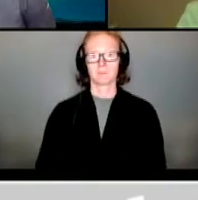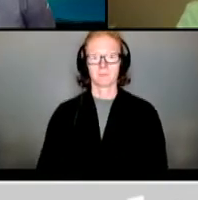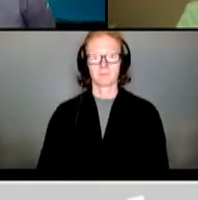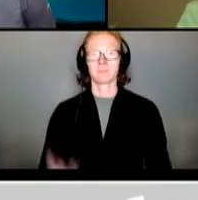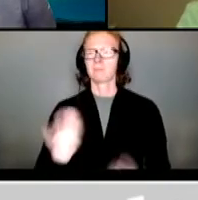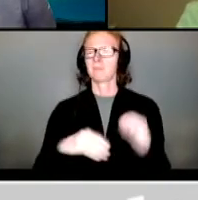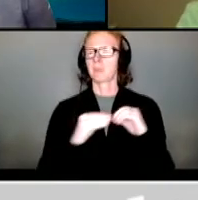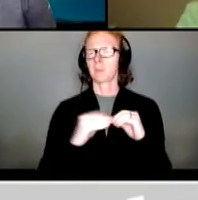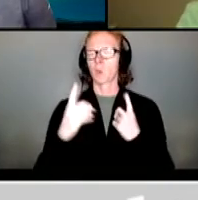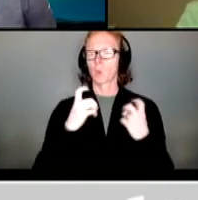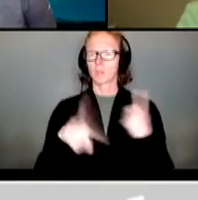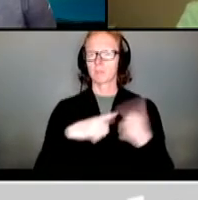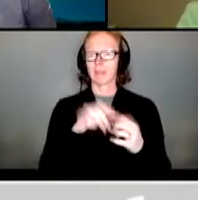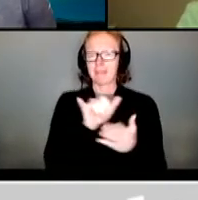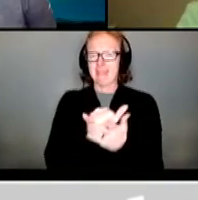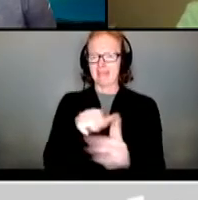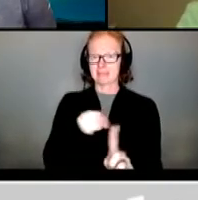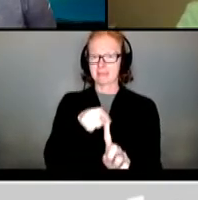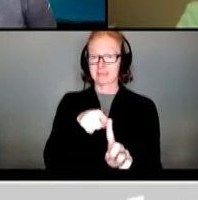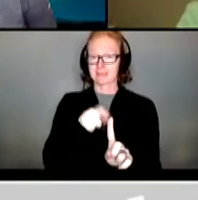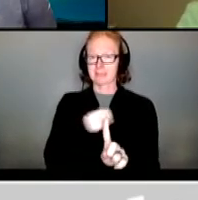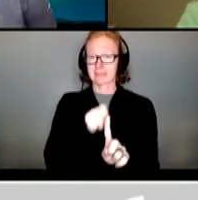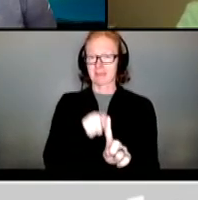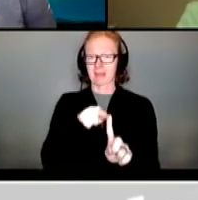other questions about that specifically?